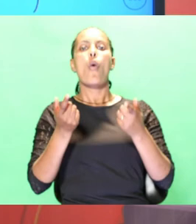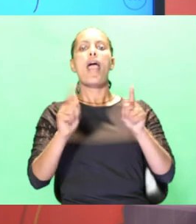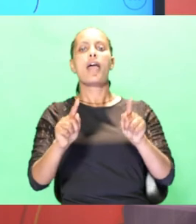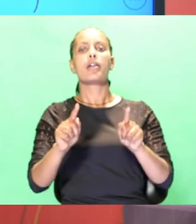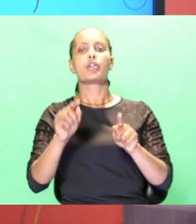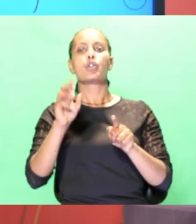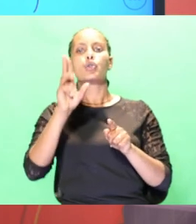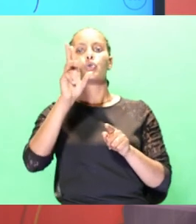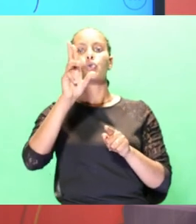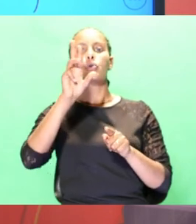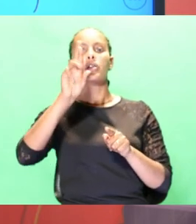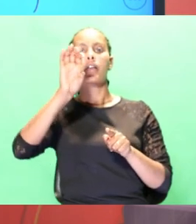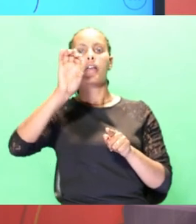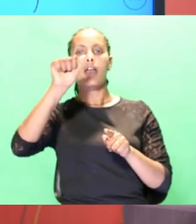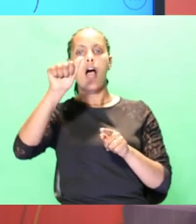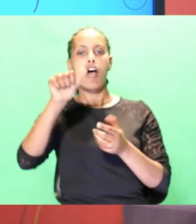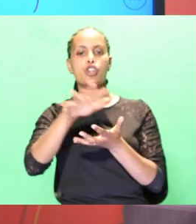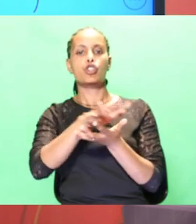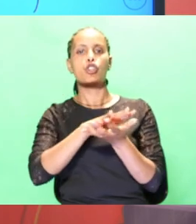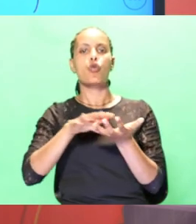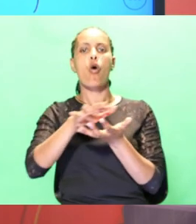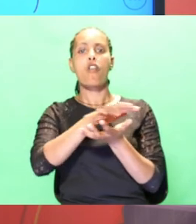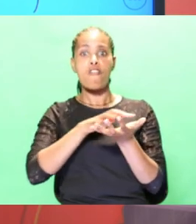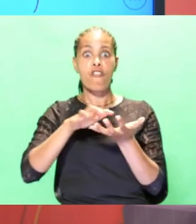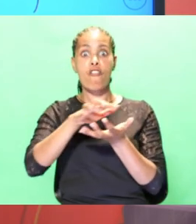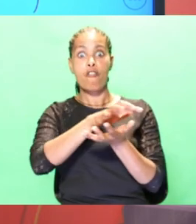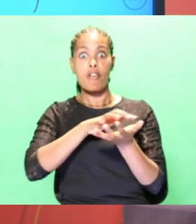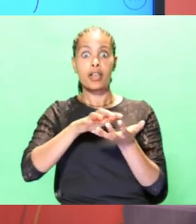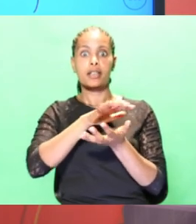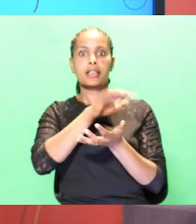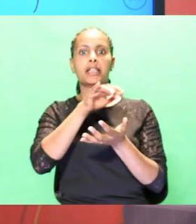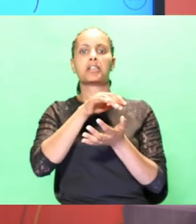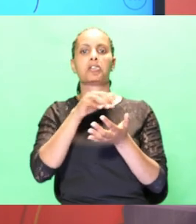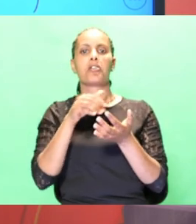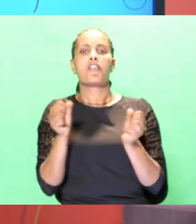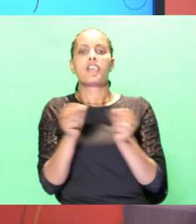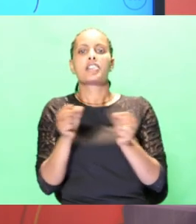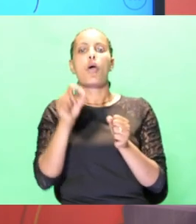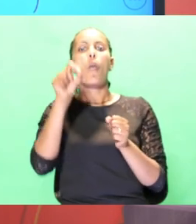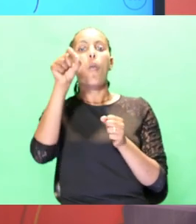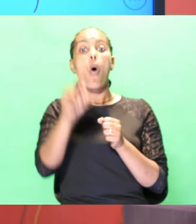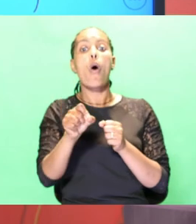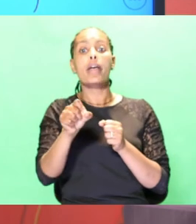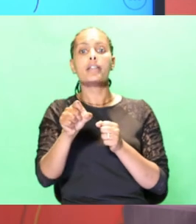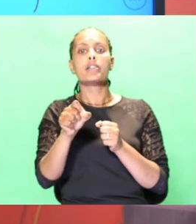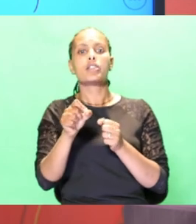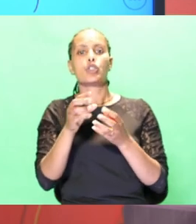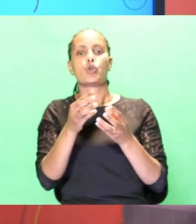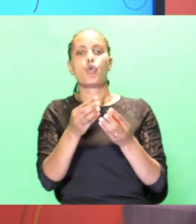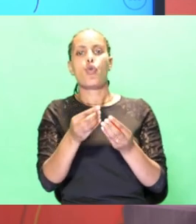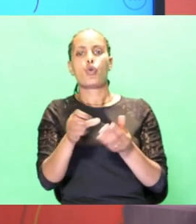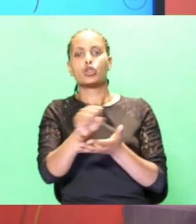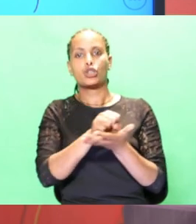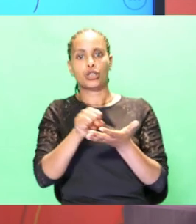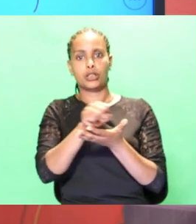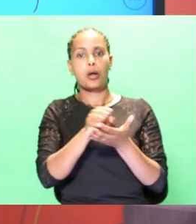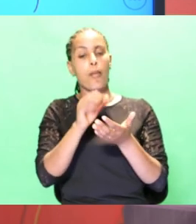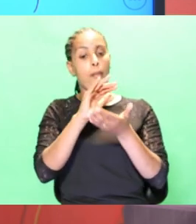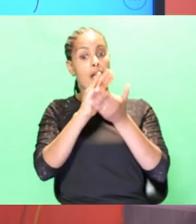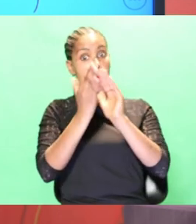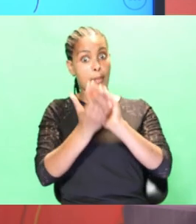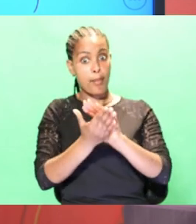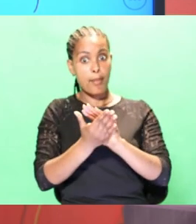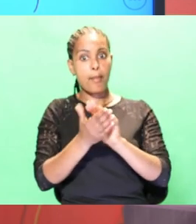When urea dissolves in it, freezing point of the solution